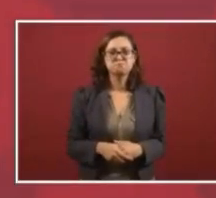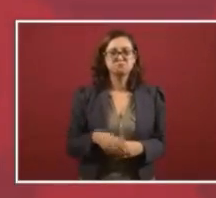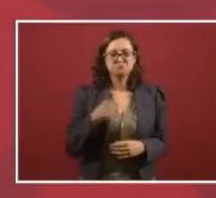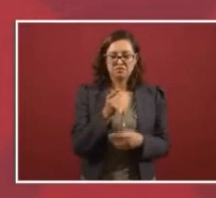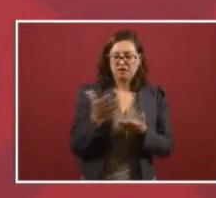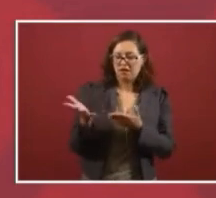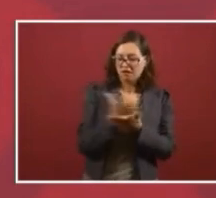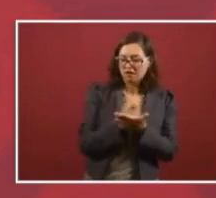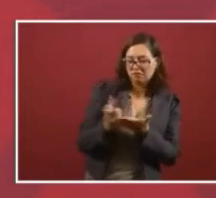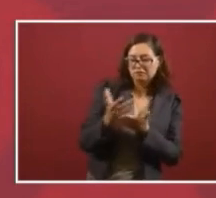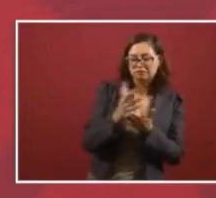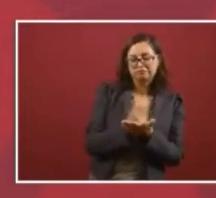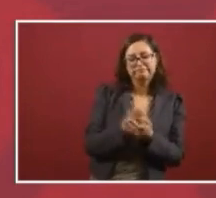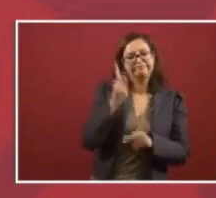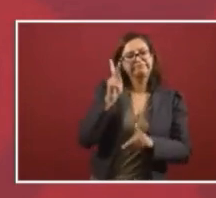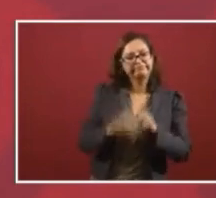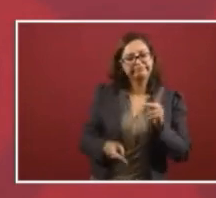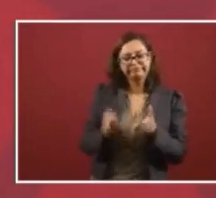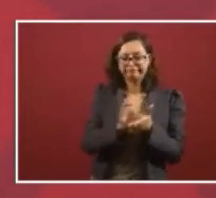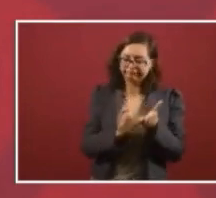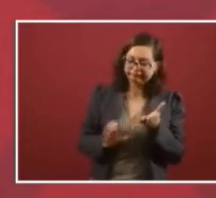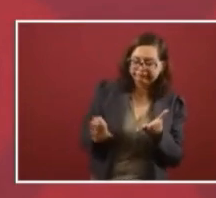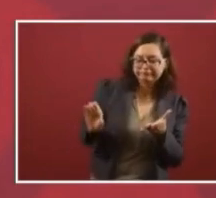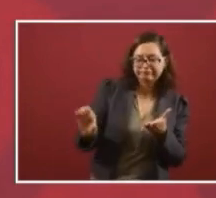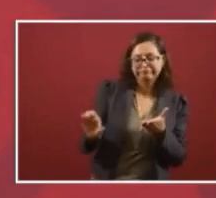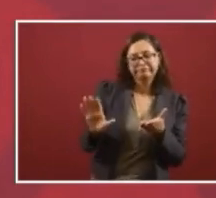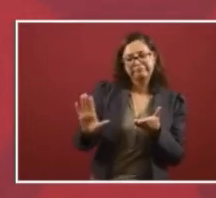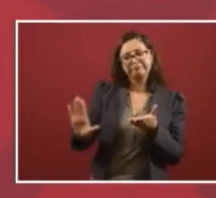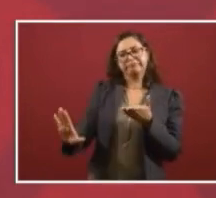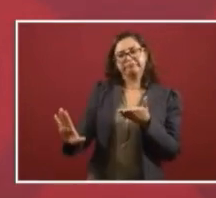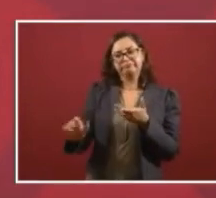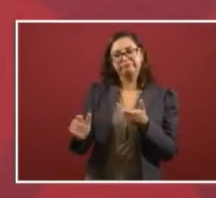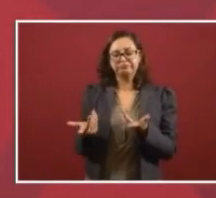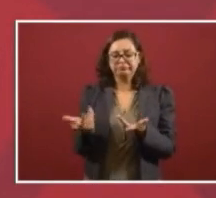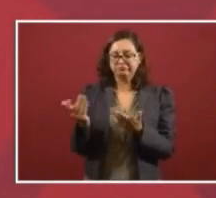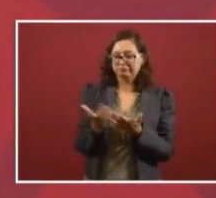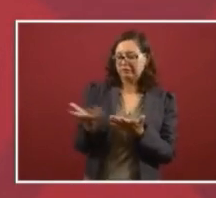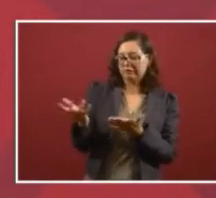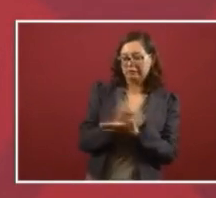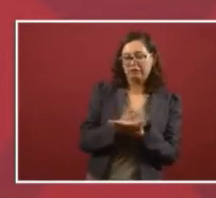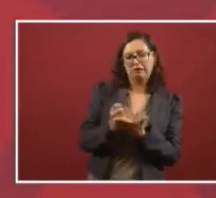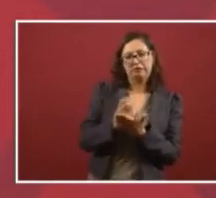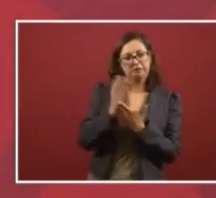a part that was considerable for their earnings,